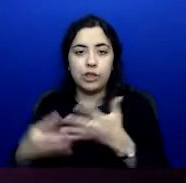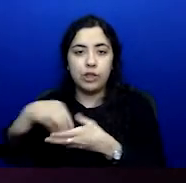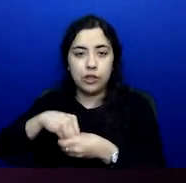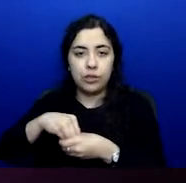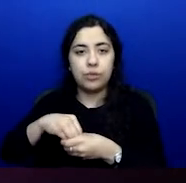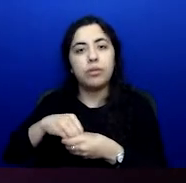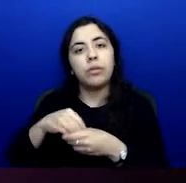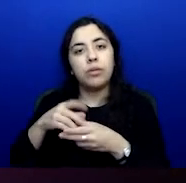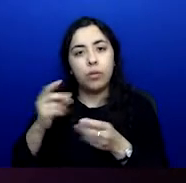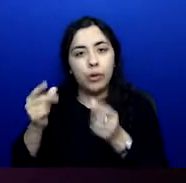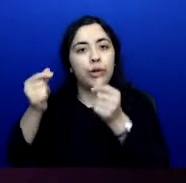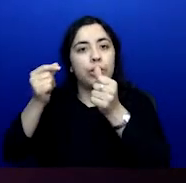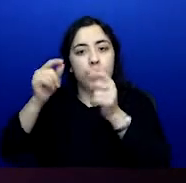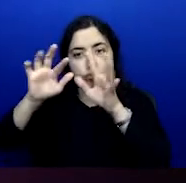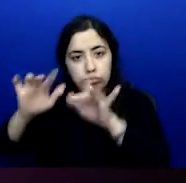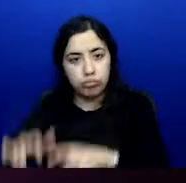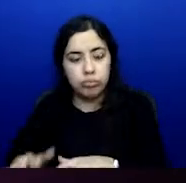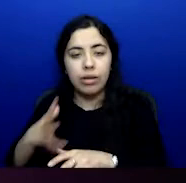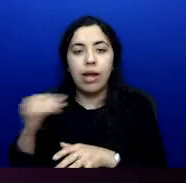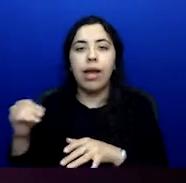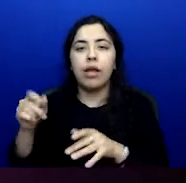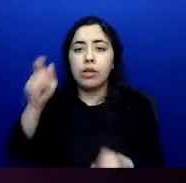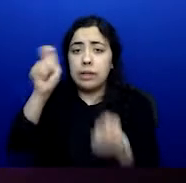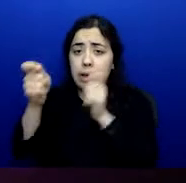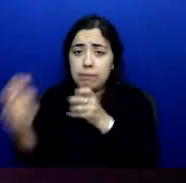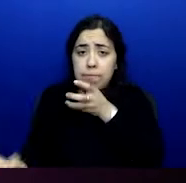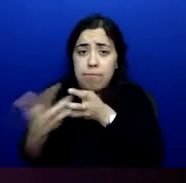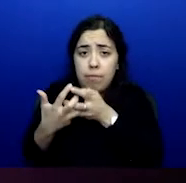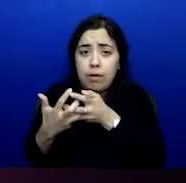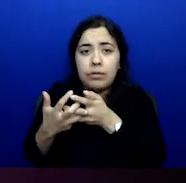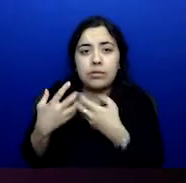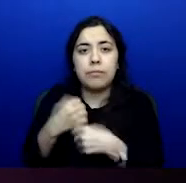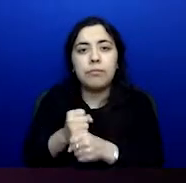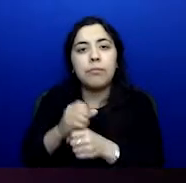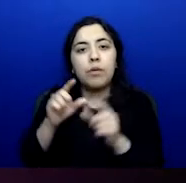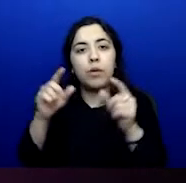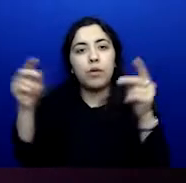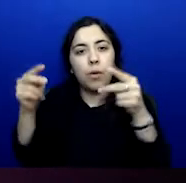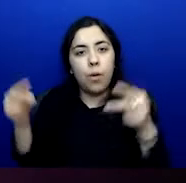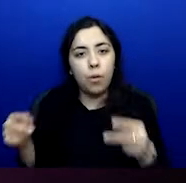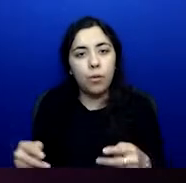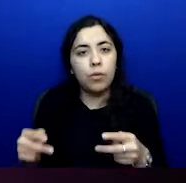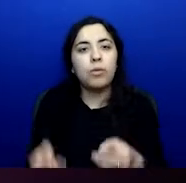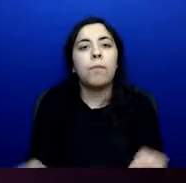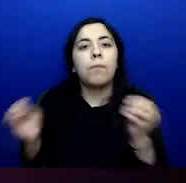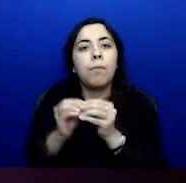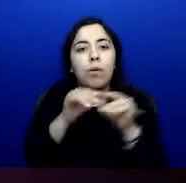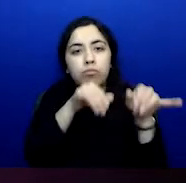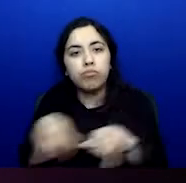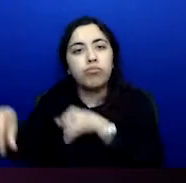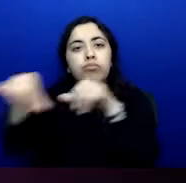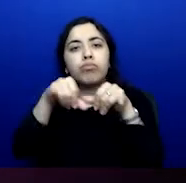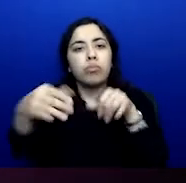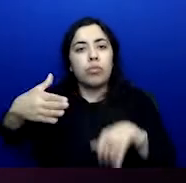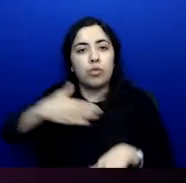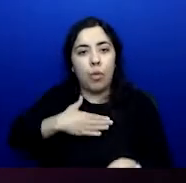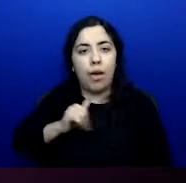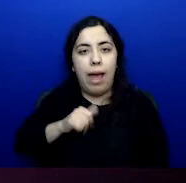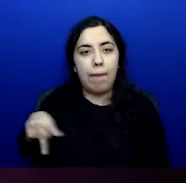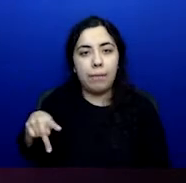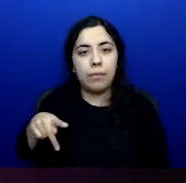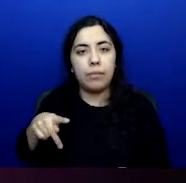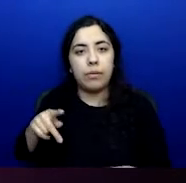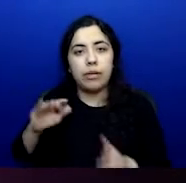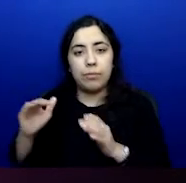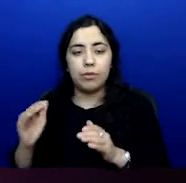quicker, and we also let you customize those templates to generate code that is more consistent with your application than